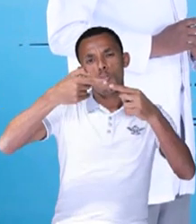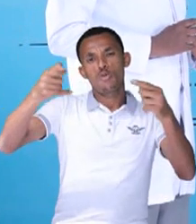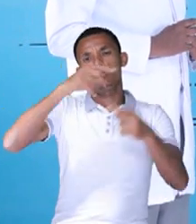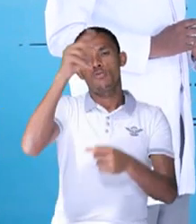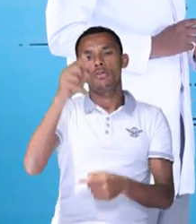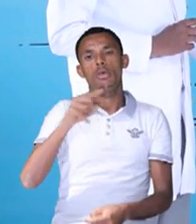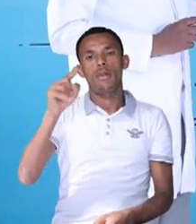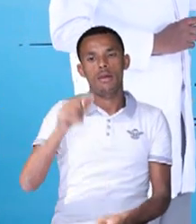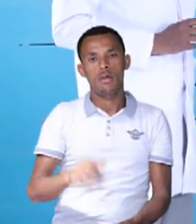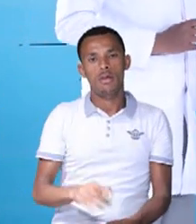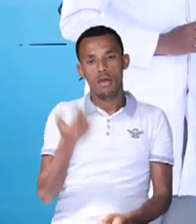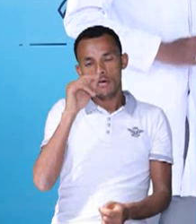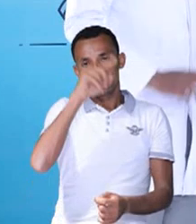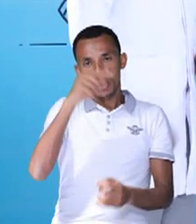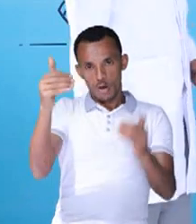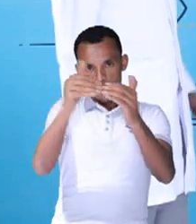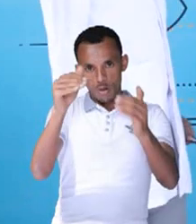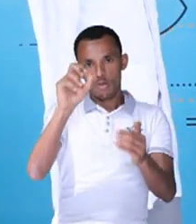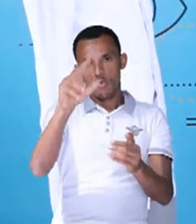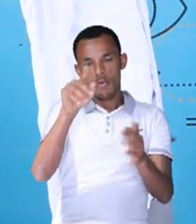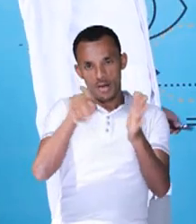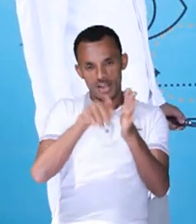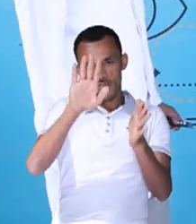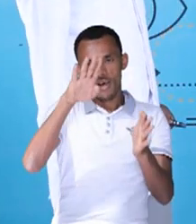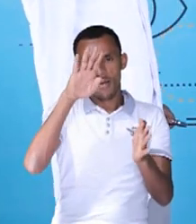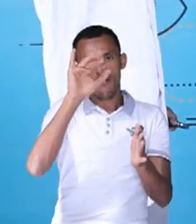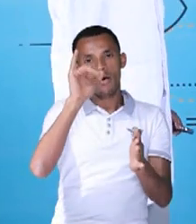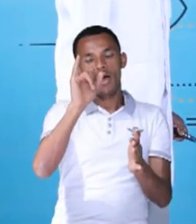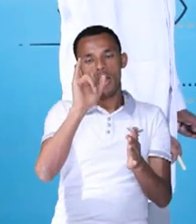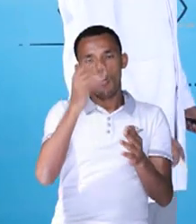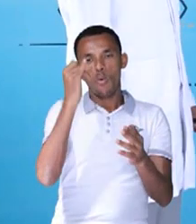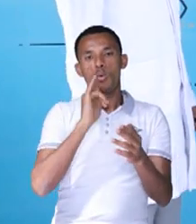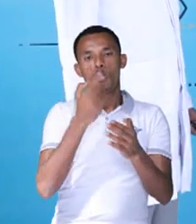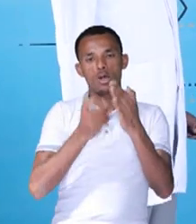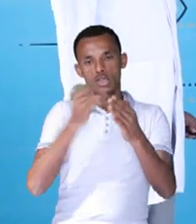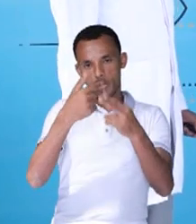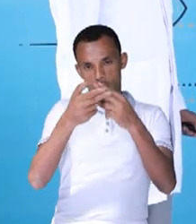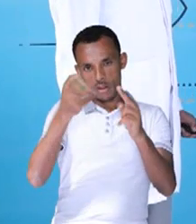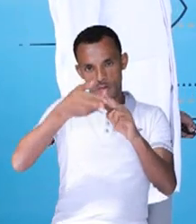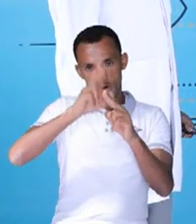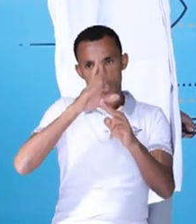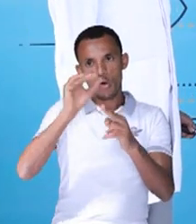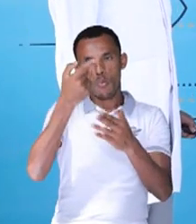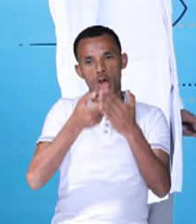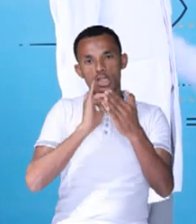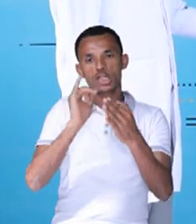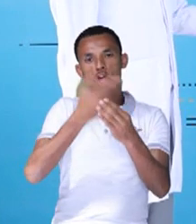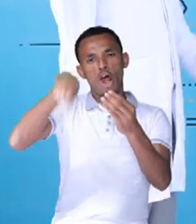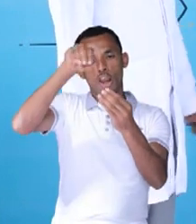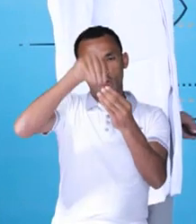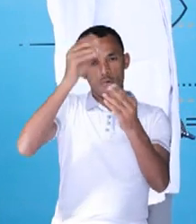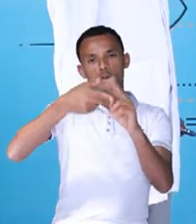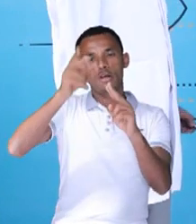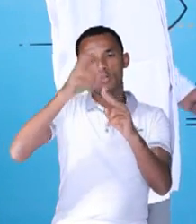Z? If Z is equal to 12 minus 5i, what is the multiplicative inverse and the additive inverse or